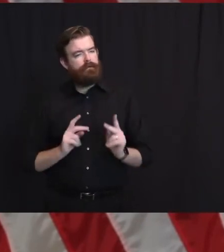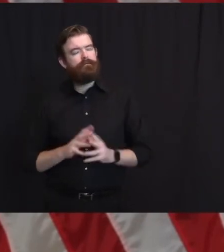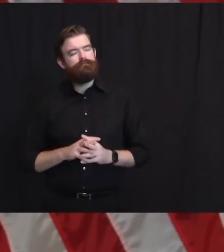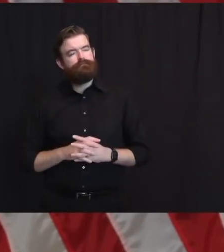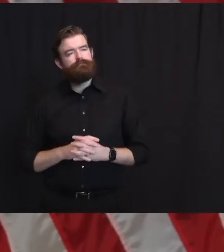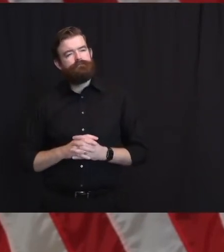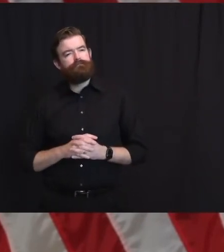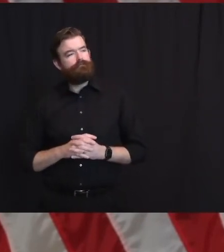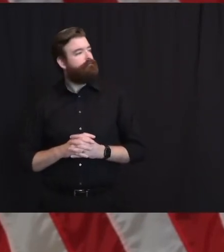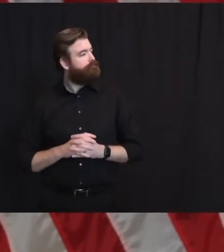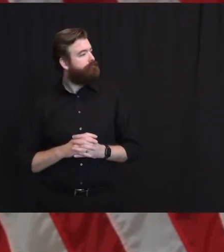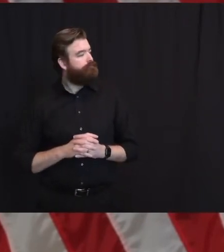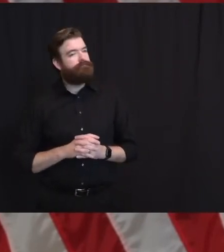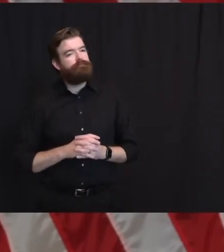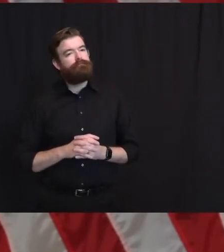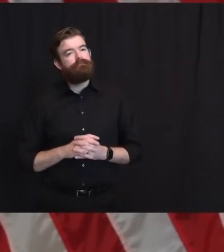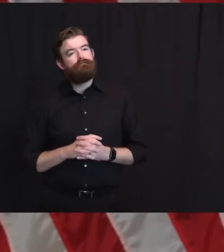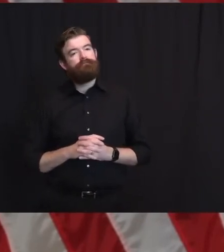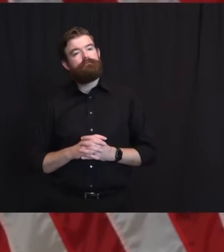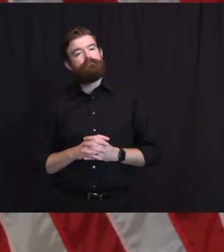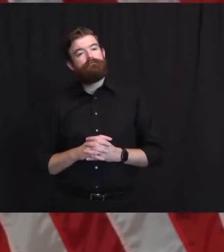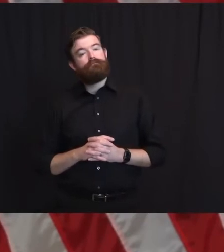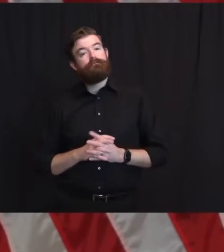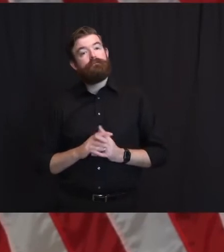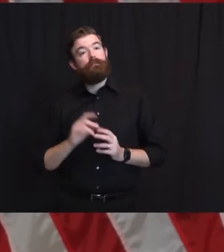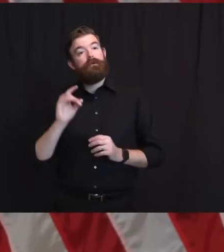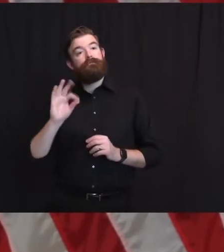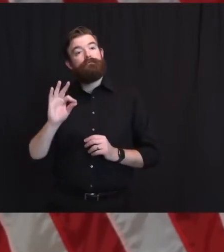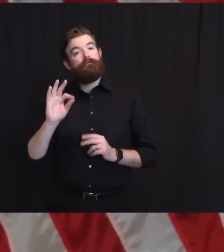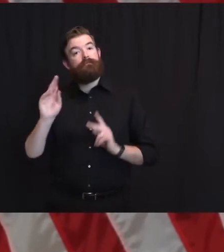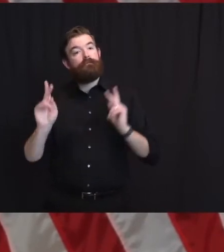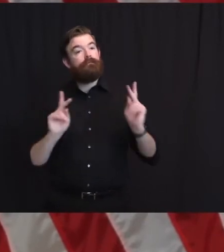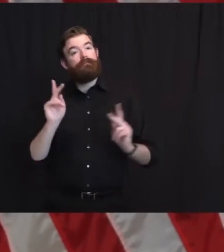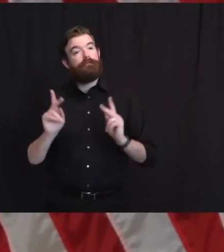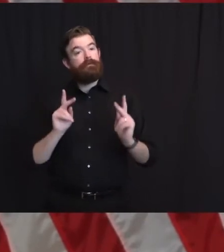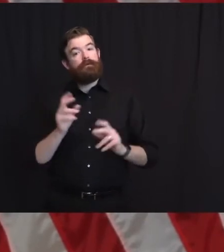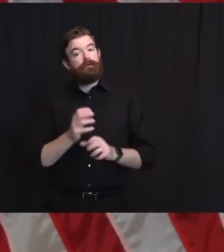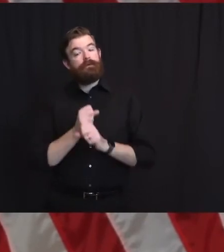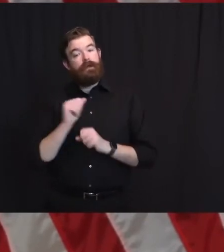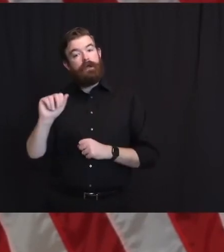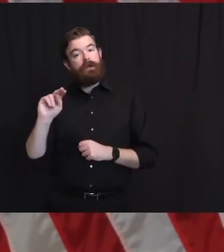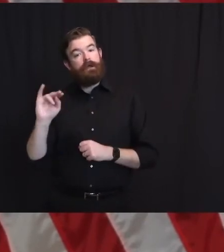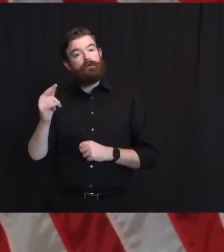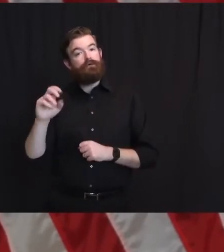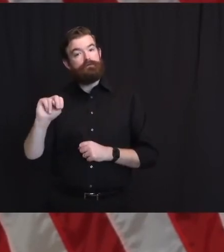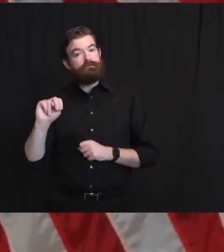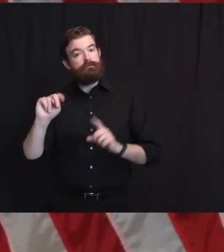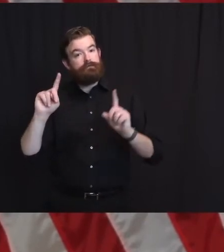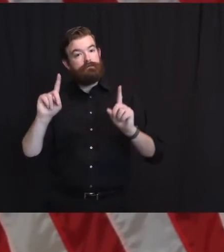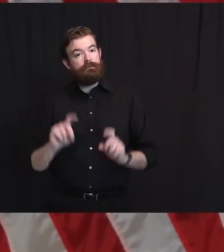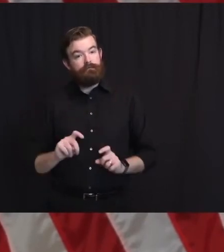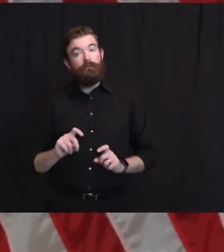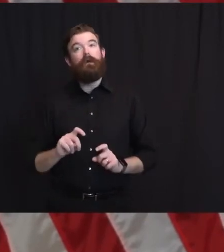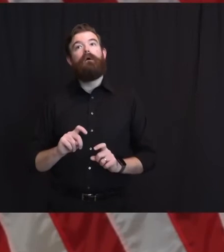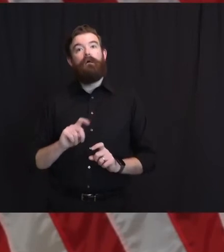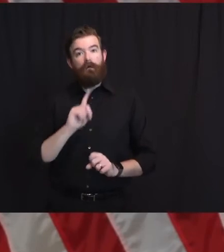positive antigen results. These are treated like our confirmed PCR tests, and that there's public health action that's being